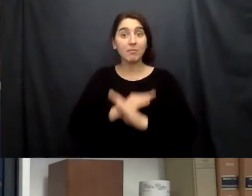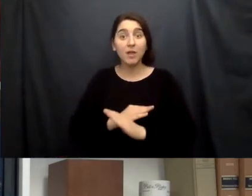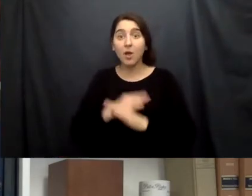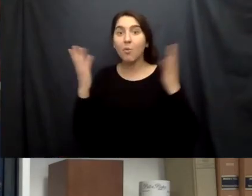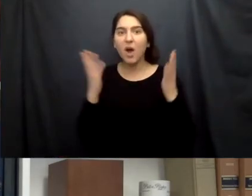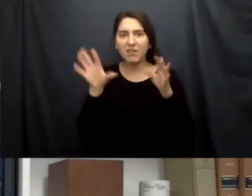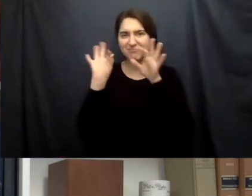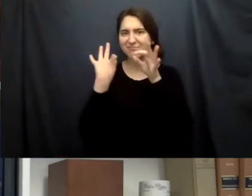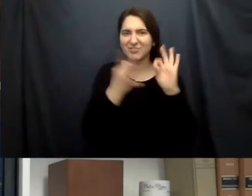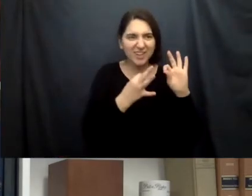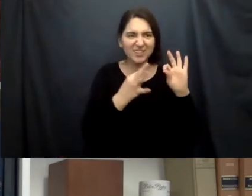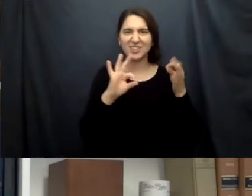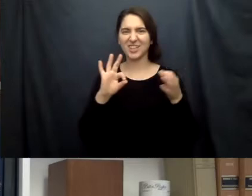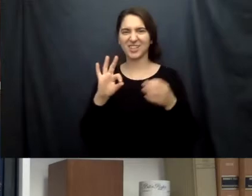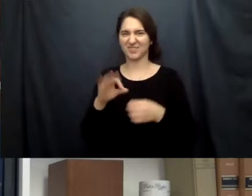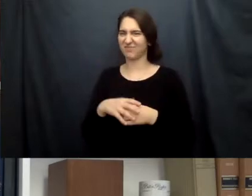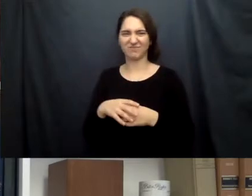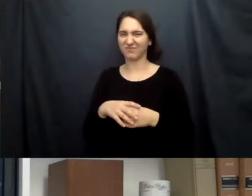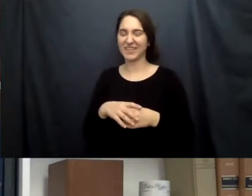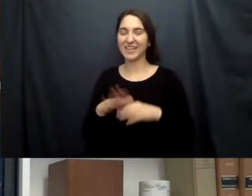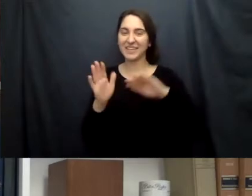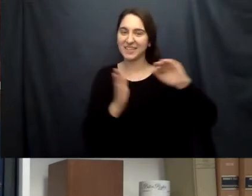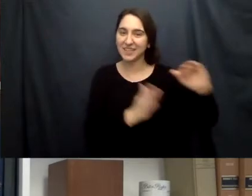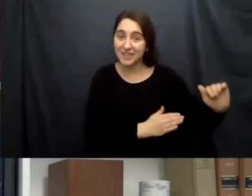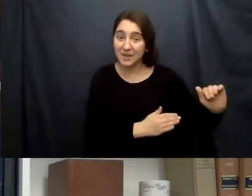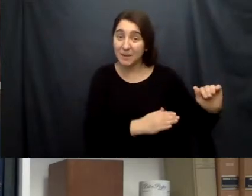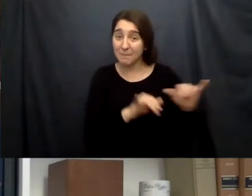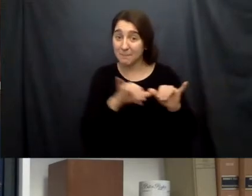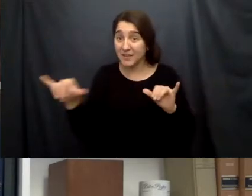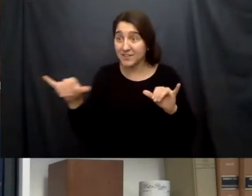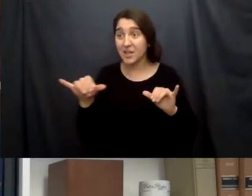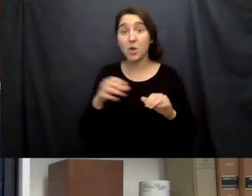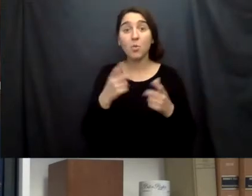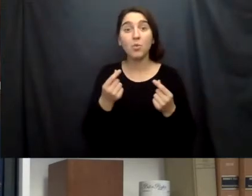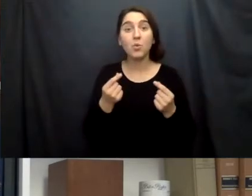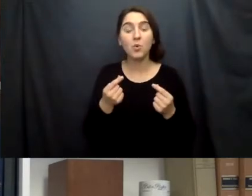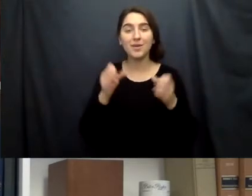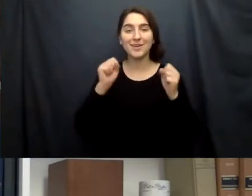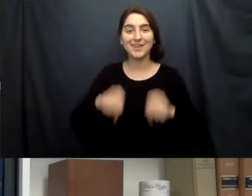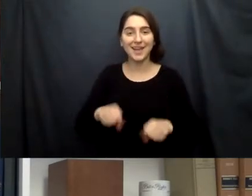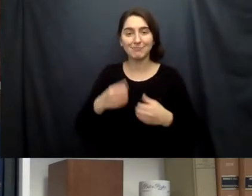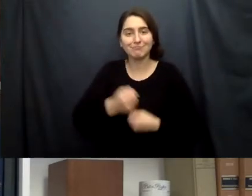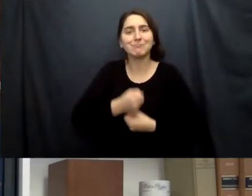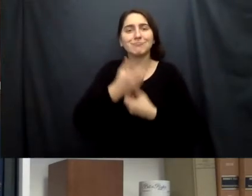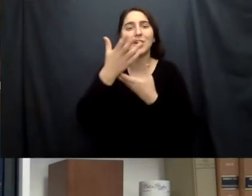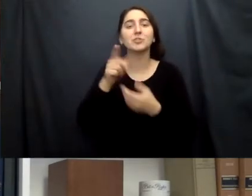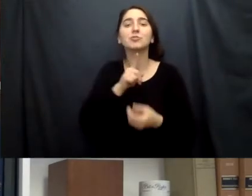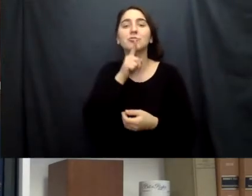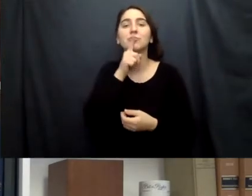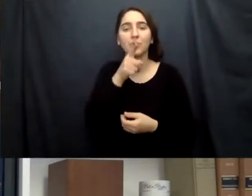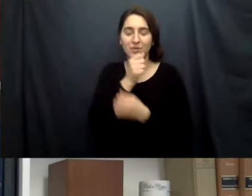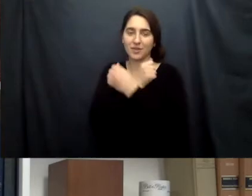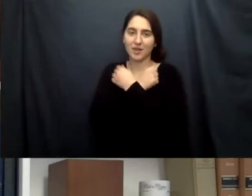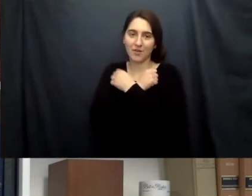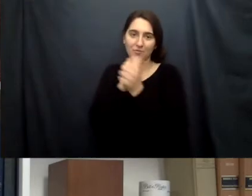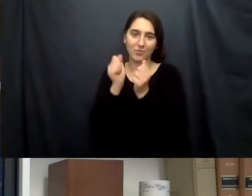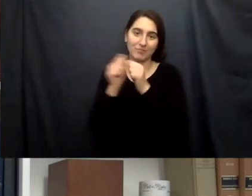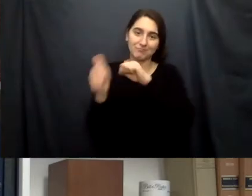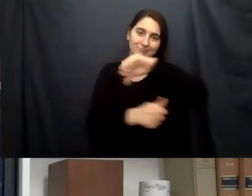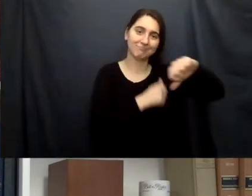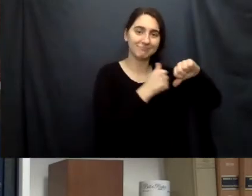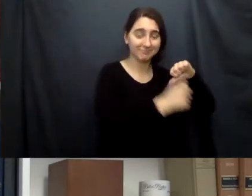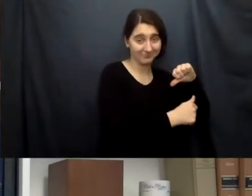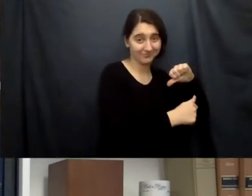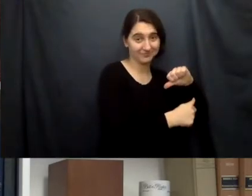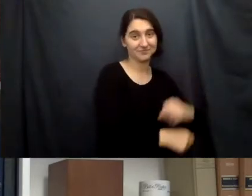of Christ. And we can ward off the inevitable distractions and diversions from this measure by